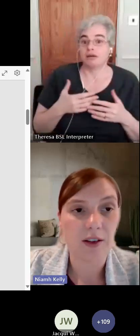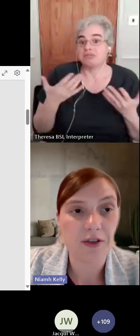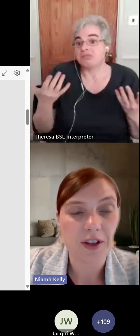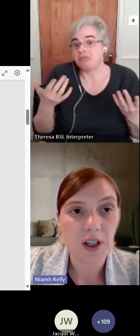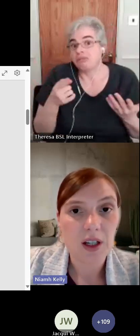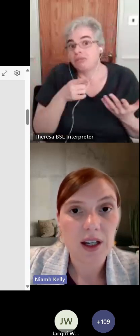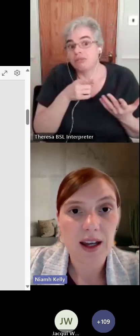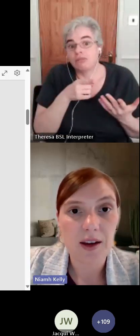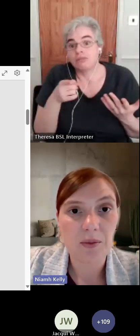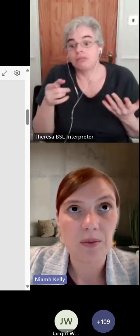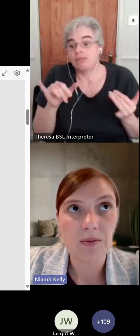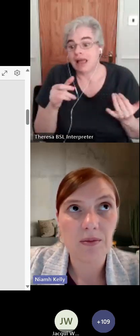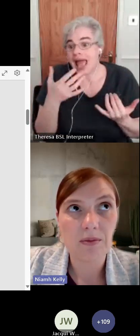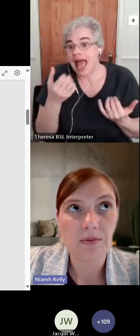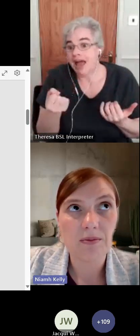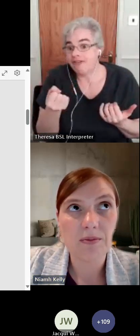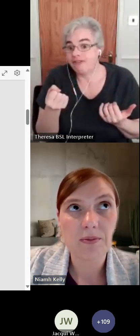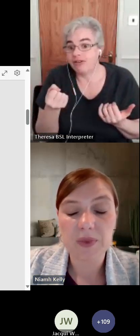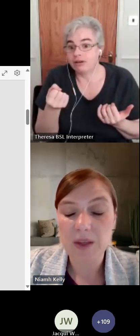have